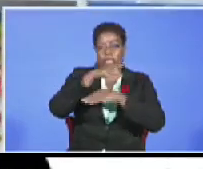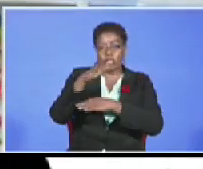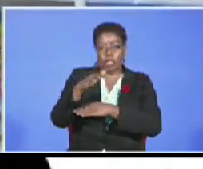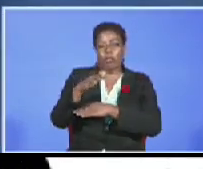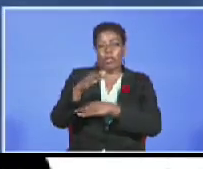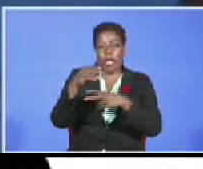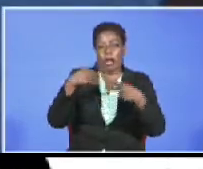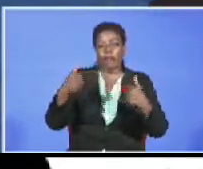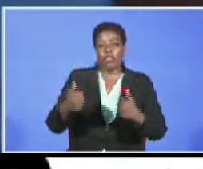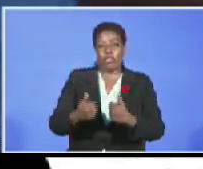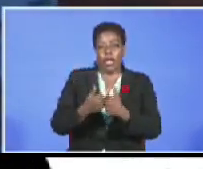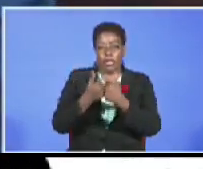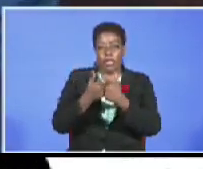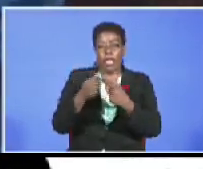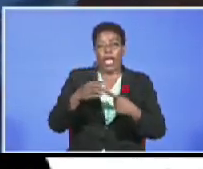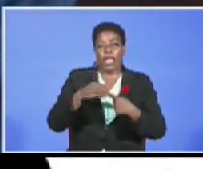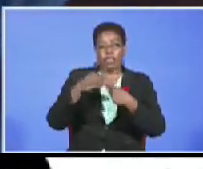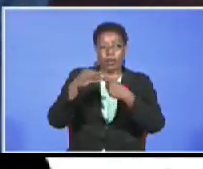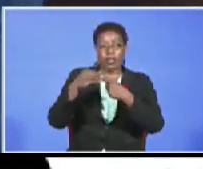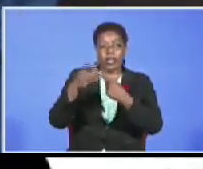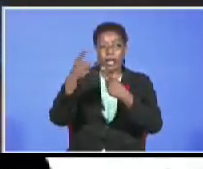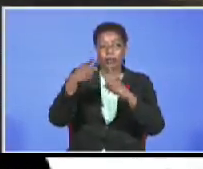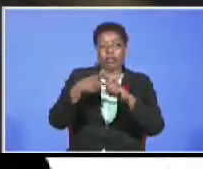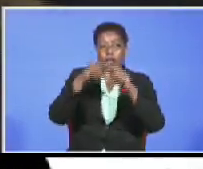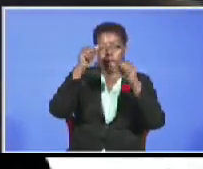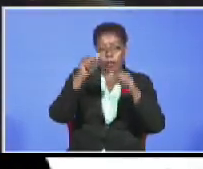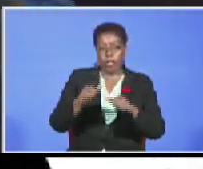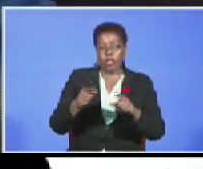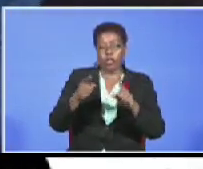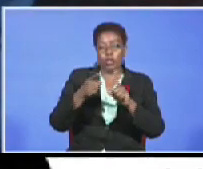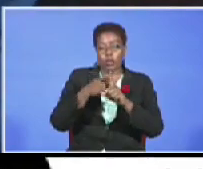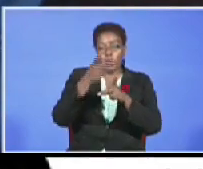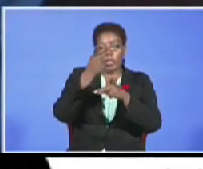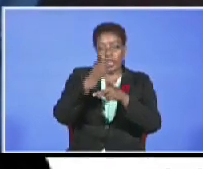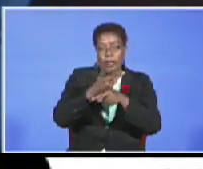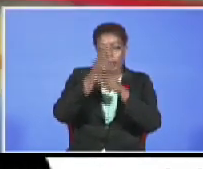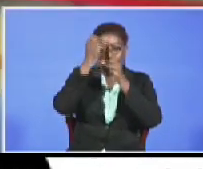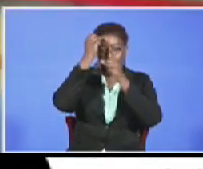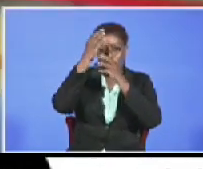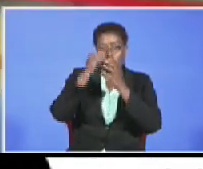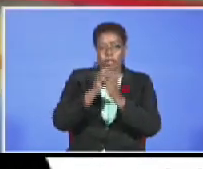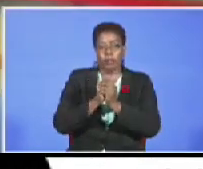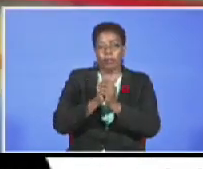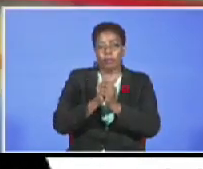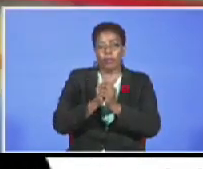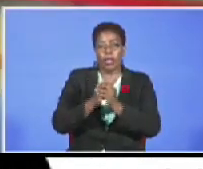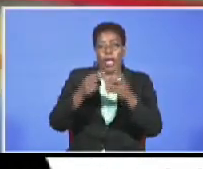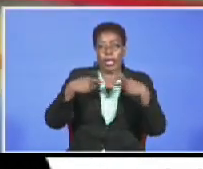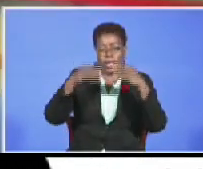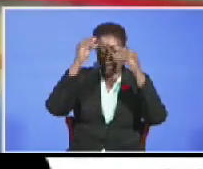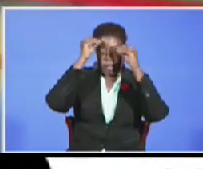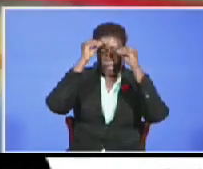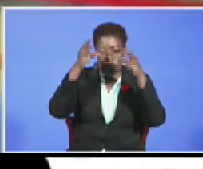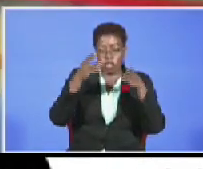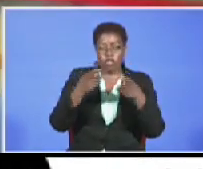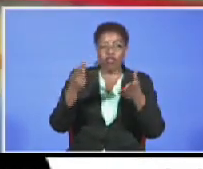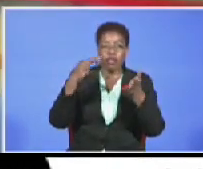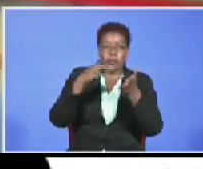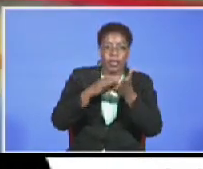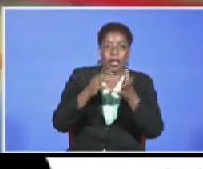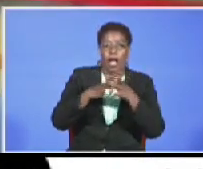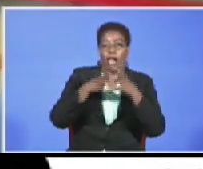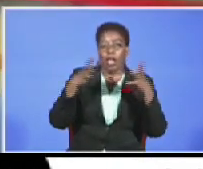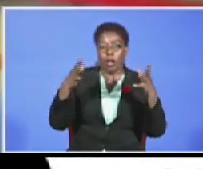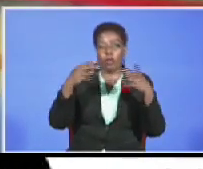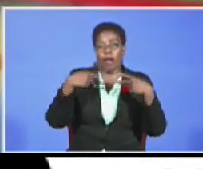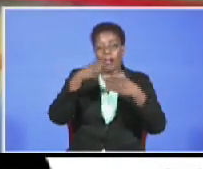with its share of challenges, particularly when it comes to their ability to retain information. Being a teacher, you have to repeat a lot. I may